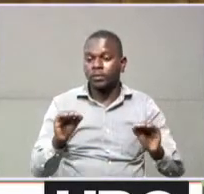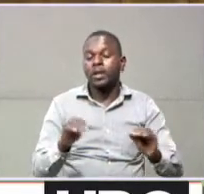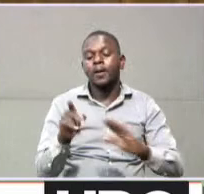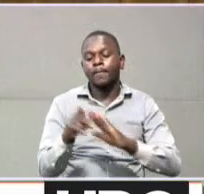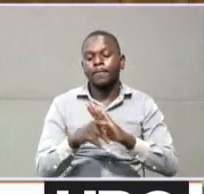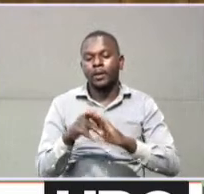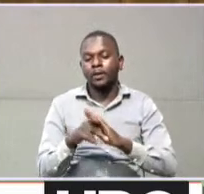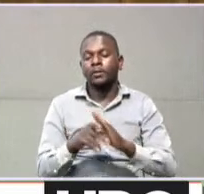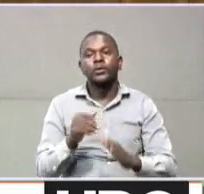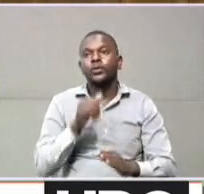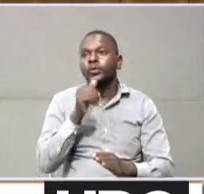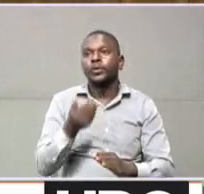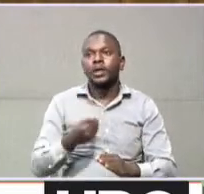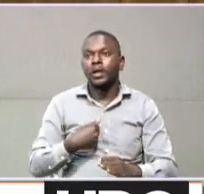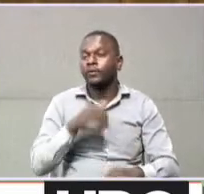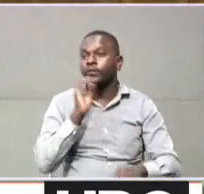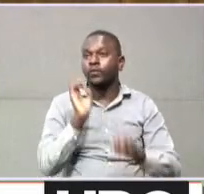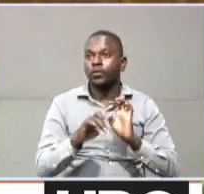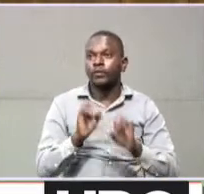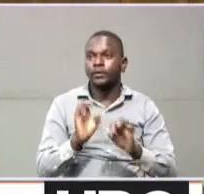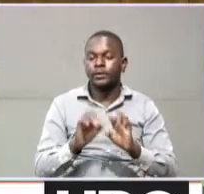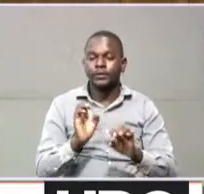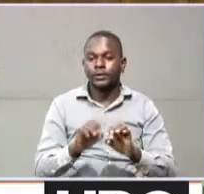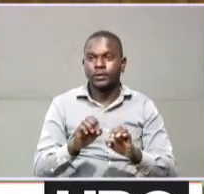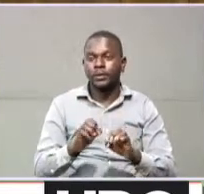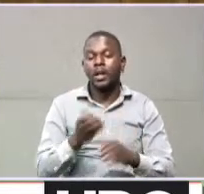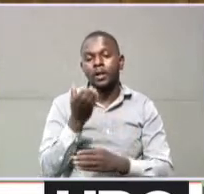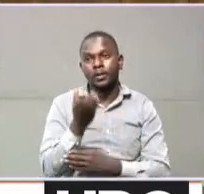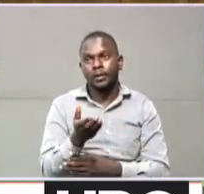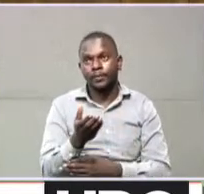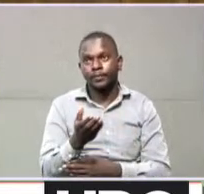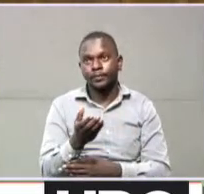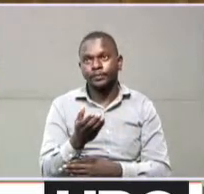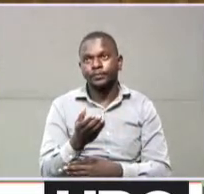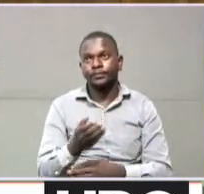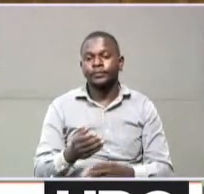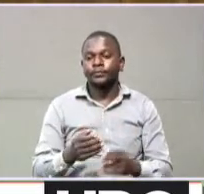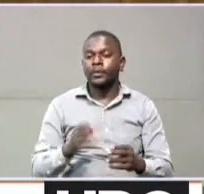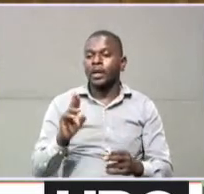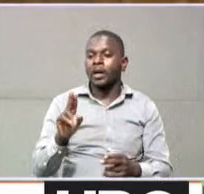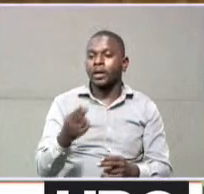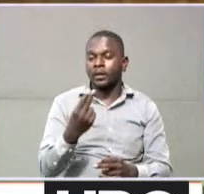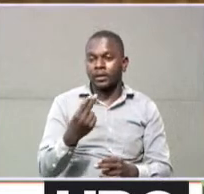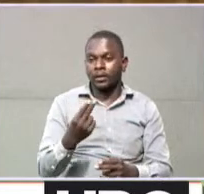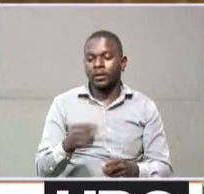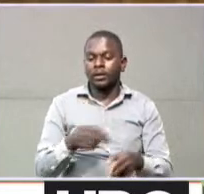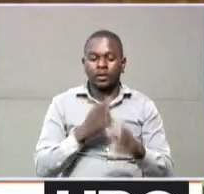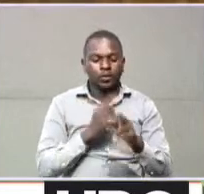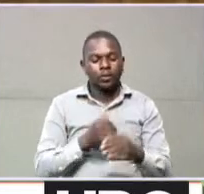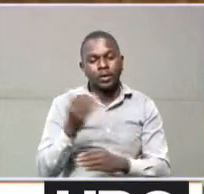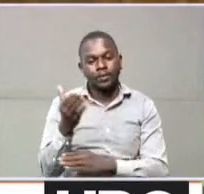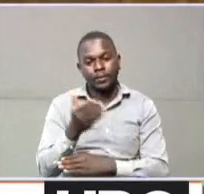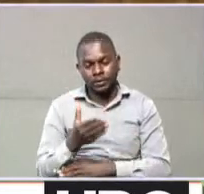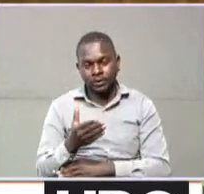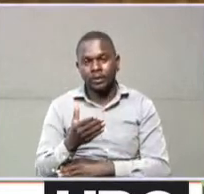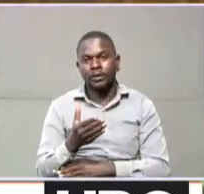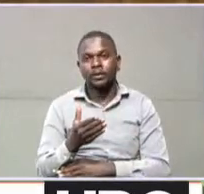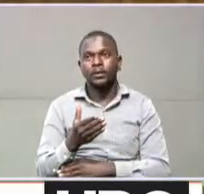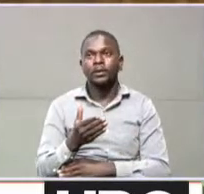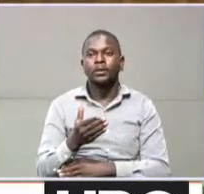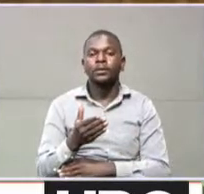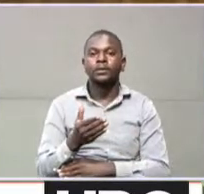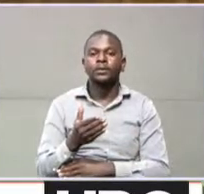parishes don't have offices there another issue honorable minister is